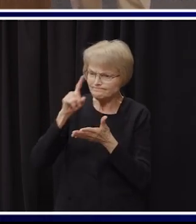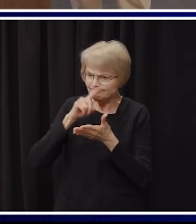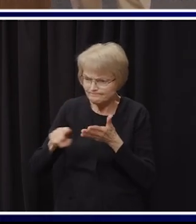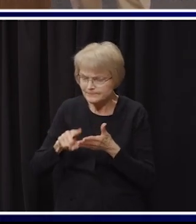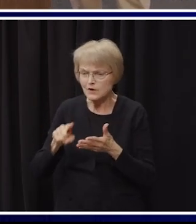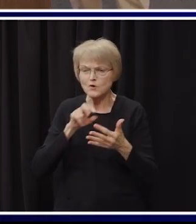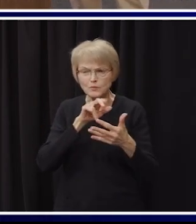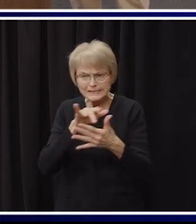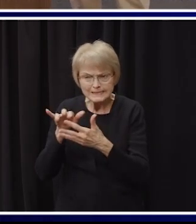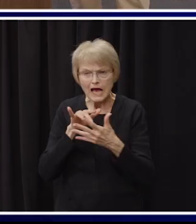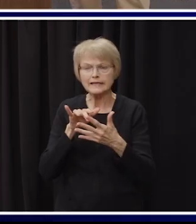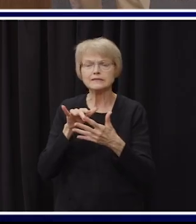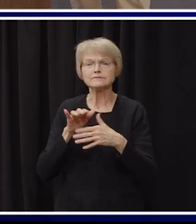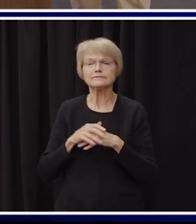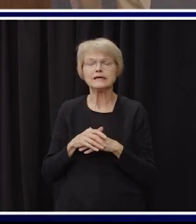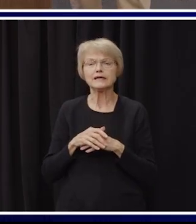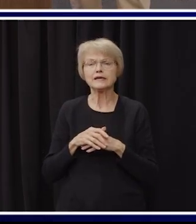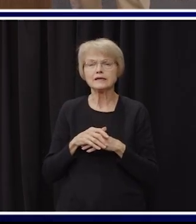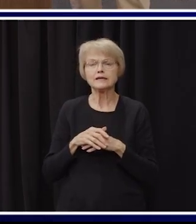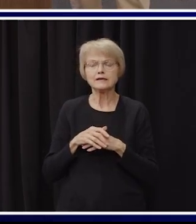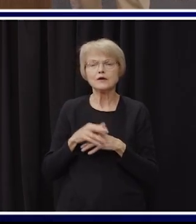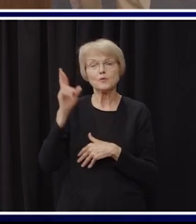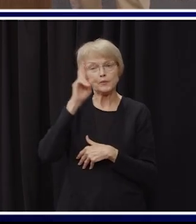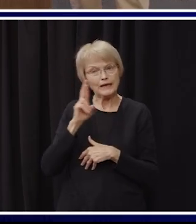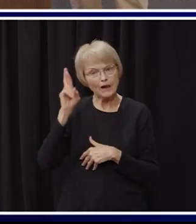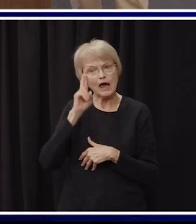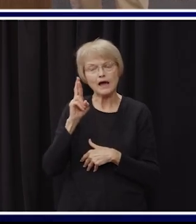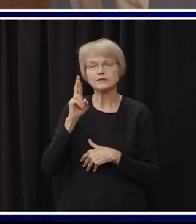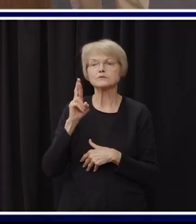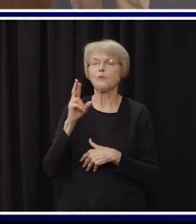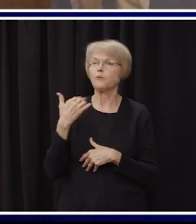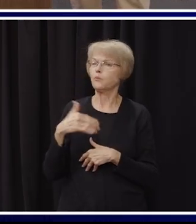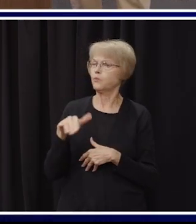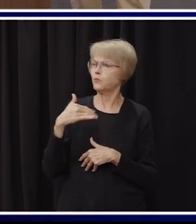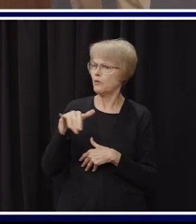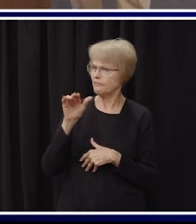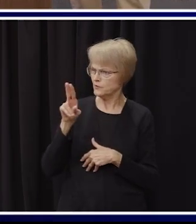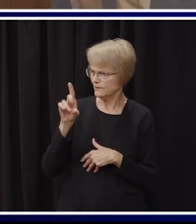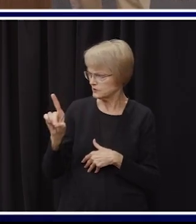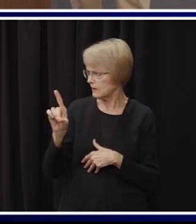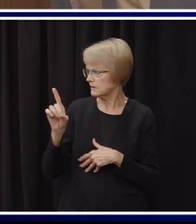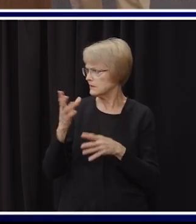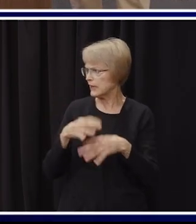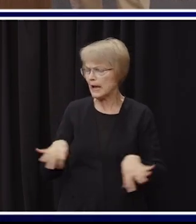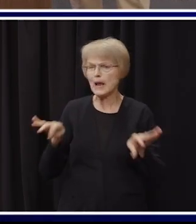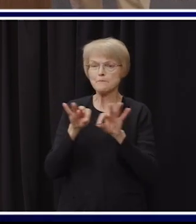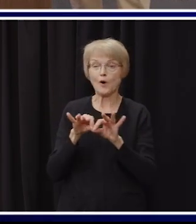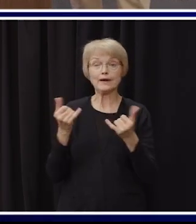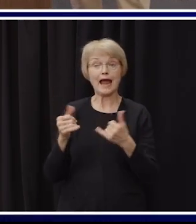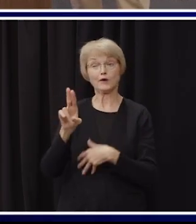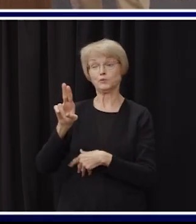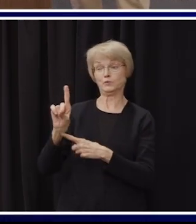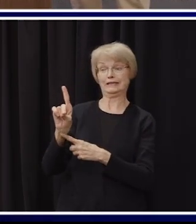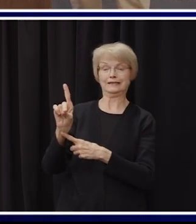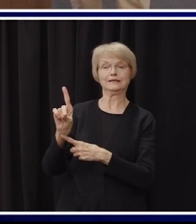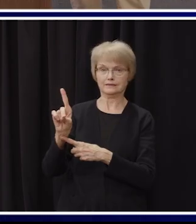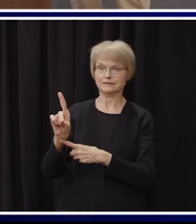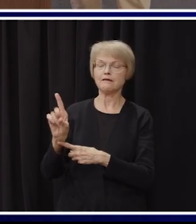about universal design and realized the importance of it, and now UD